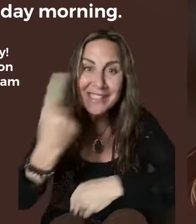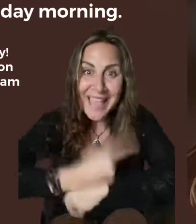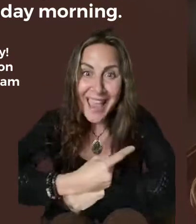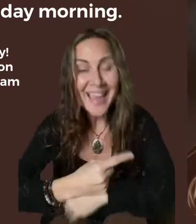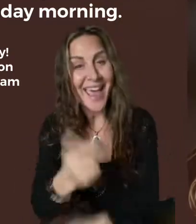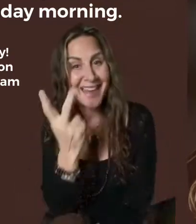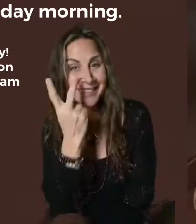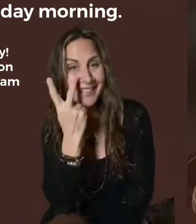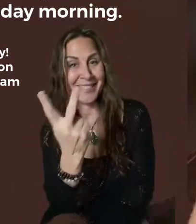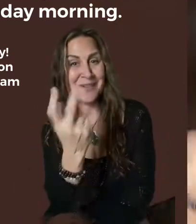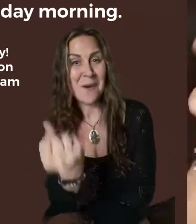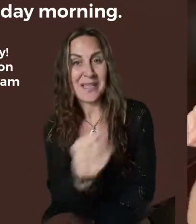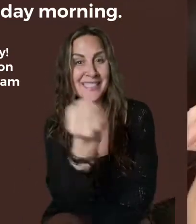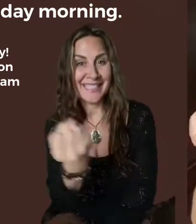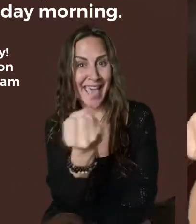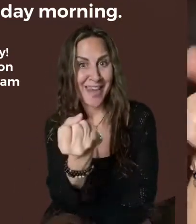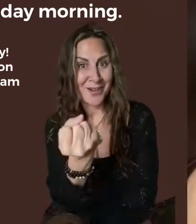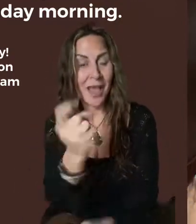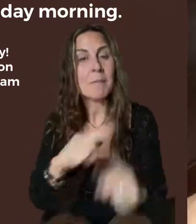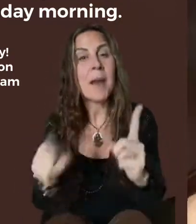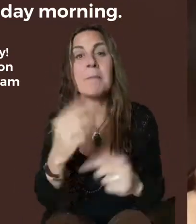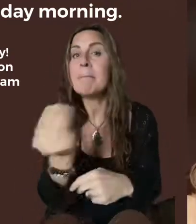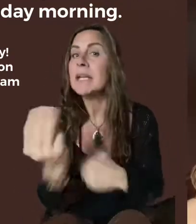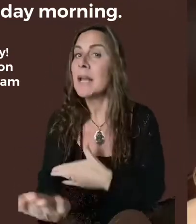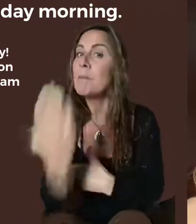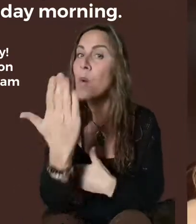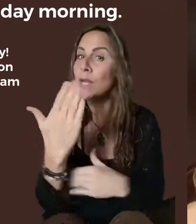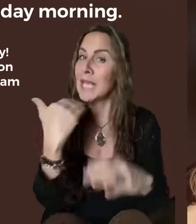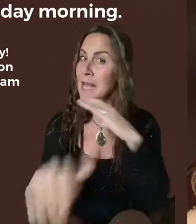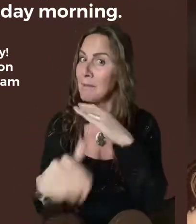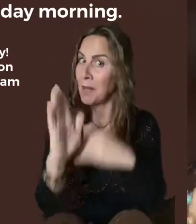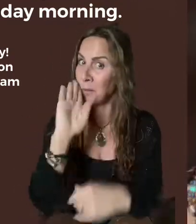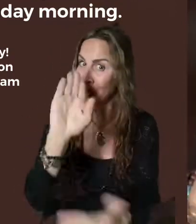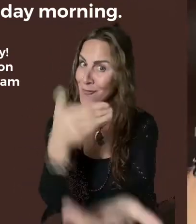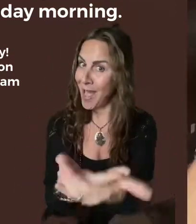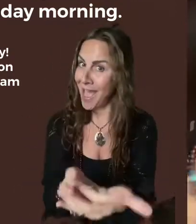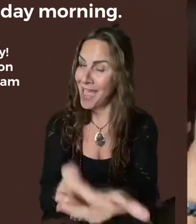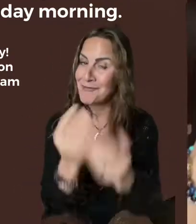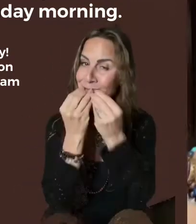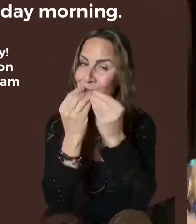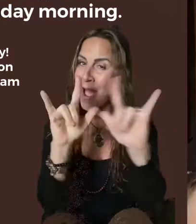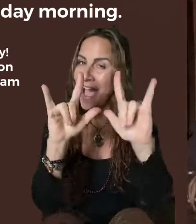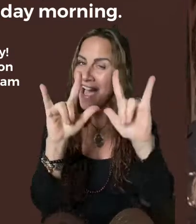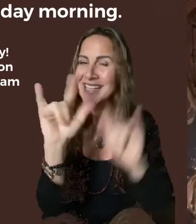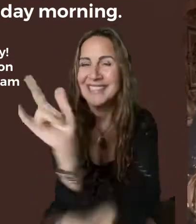I'll look forward to seeing you on Saturday, but look for that email on Monday morning. It's coming your way.